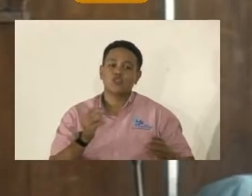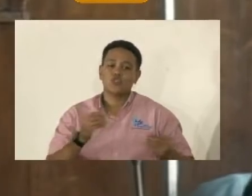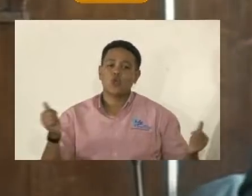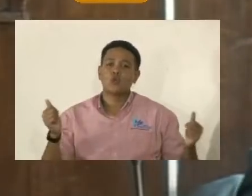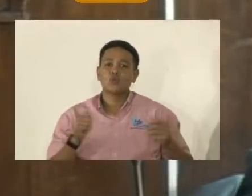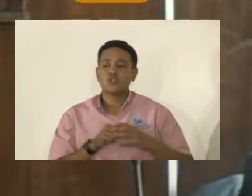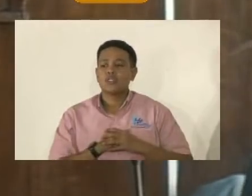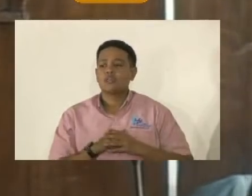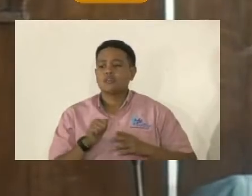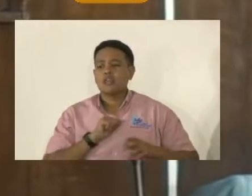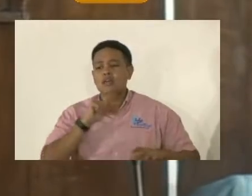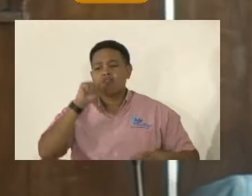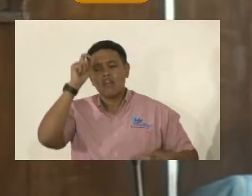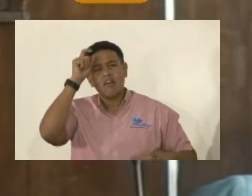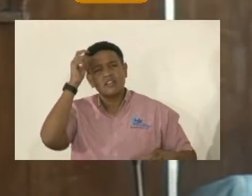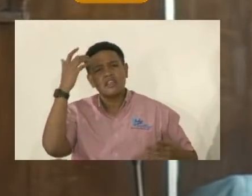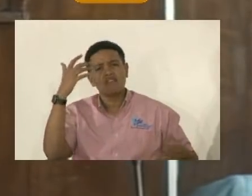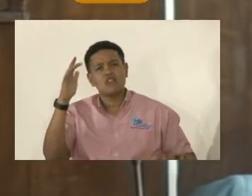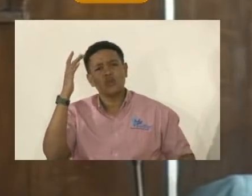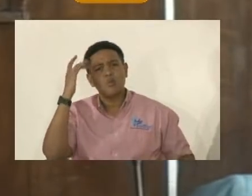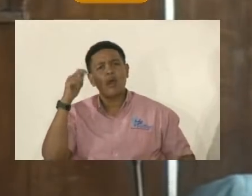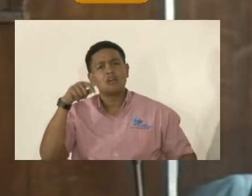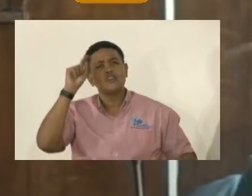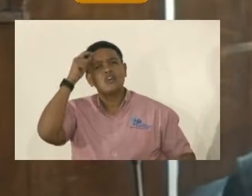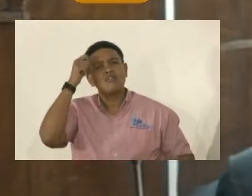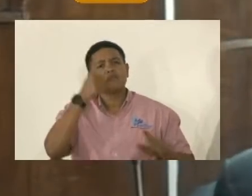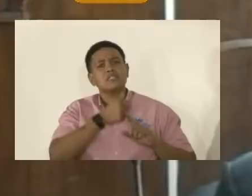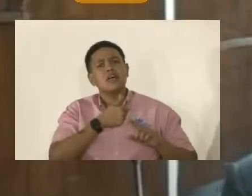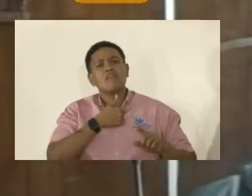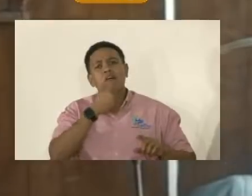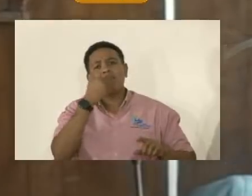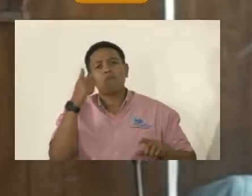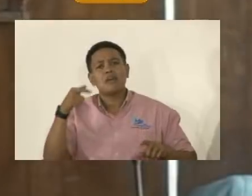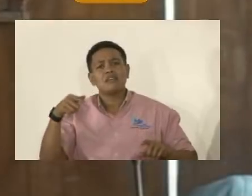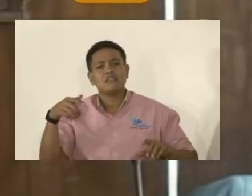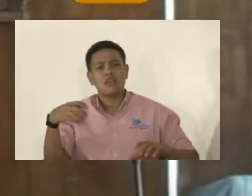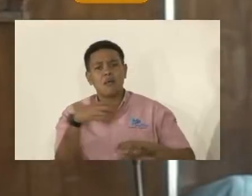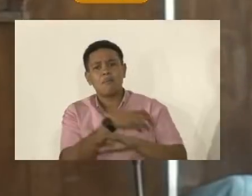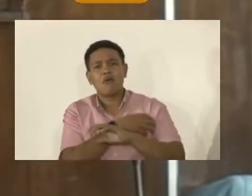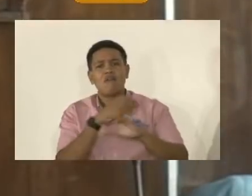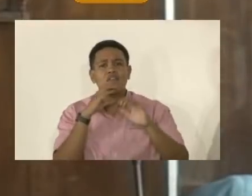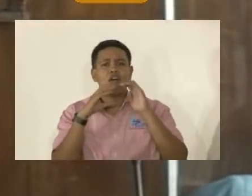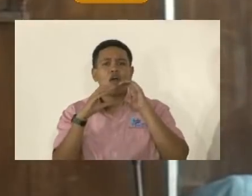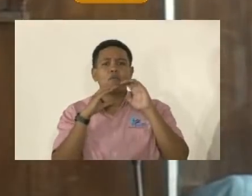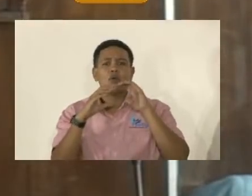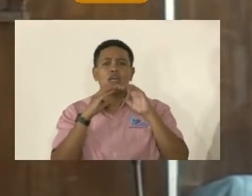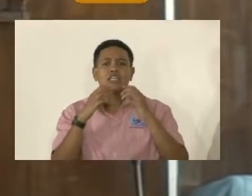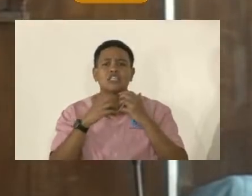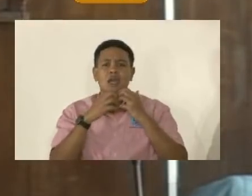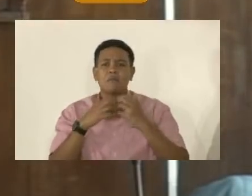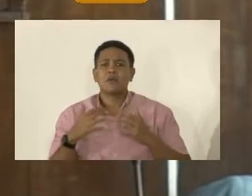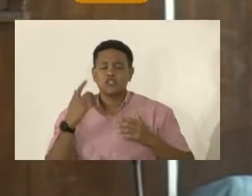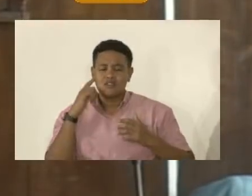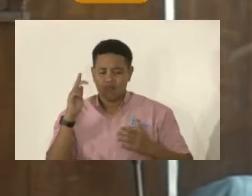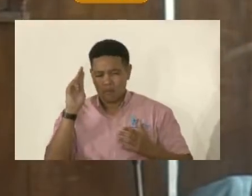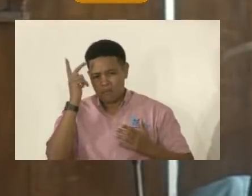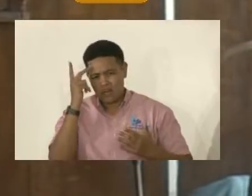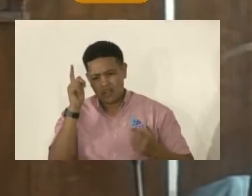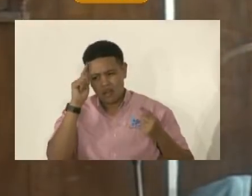And I understand why. This government has invested in a powerful communications machinery for political